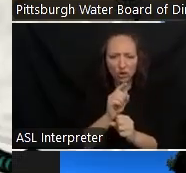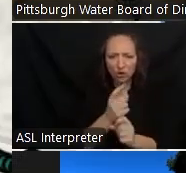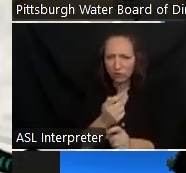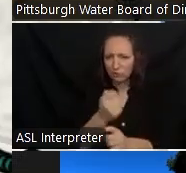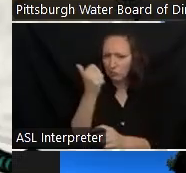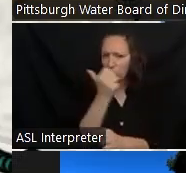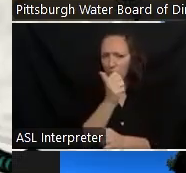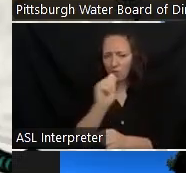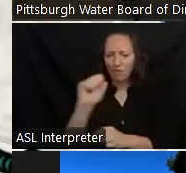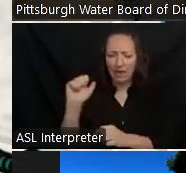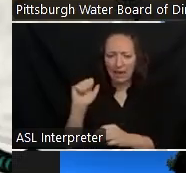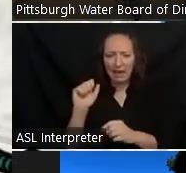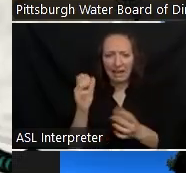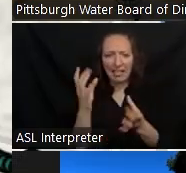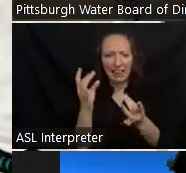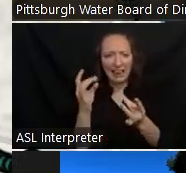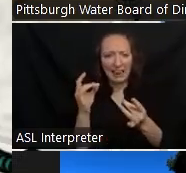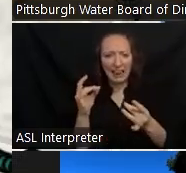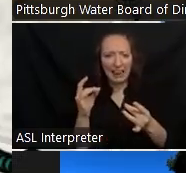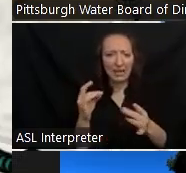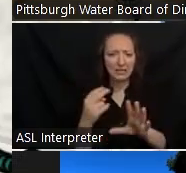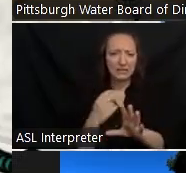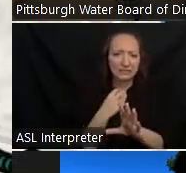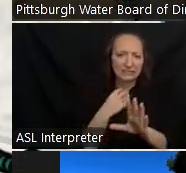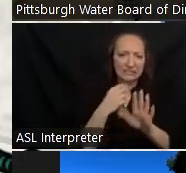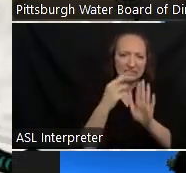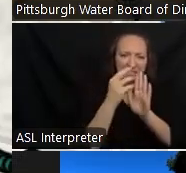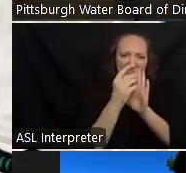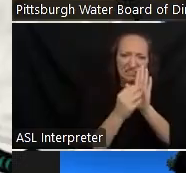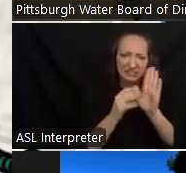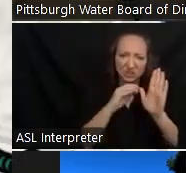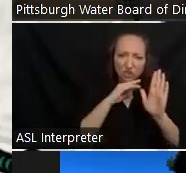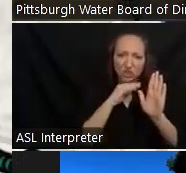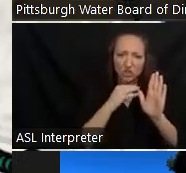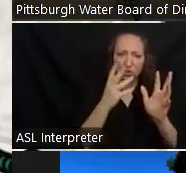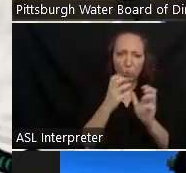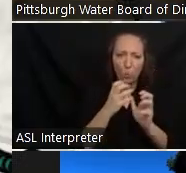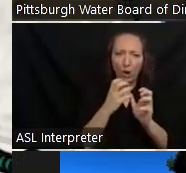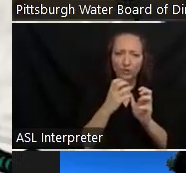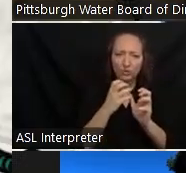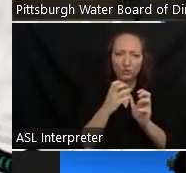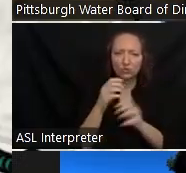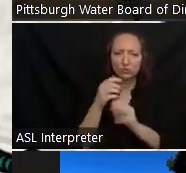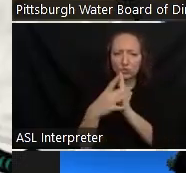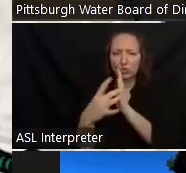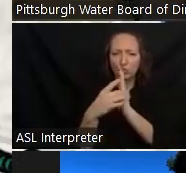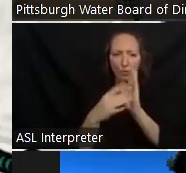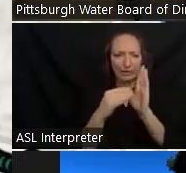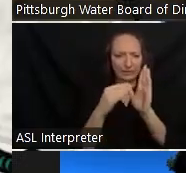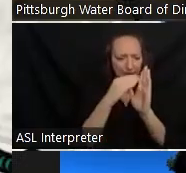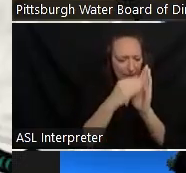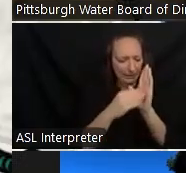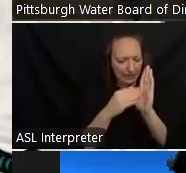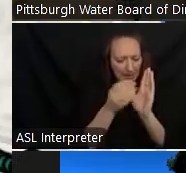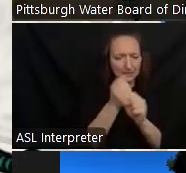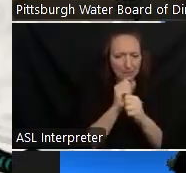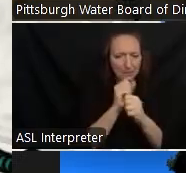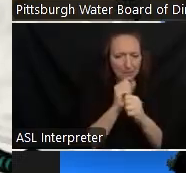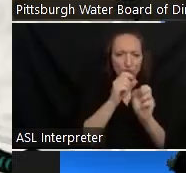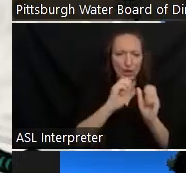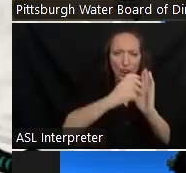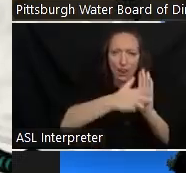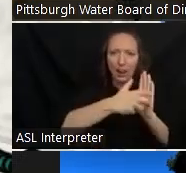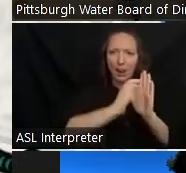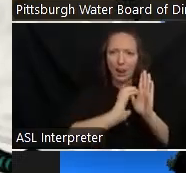maintaining the hydrant itself. They apply some grease to the nozzles and things like that so that they don't rust shut and can be opened easily and actually